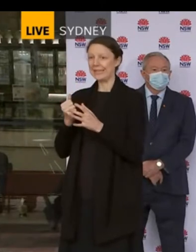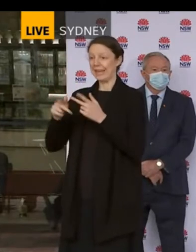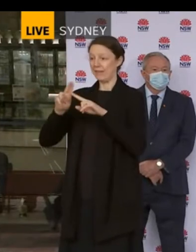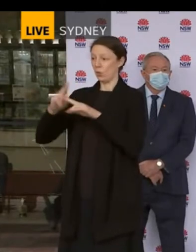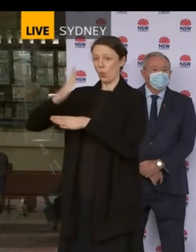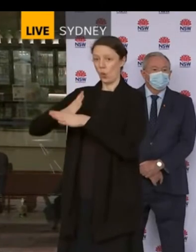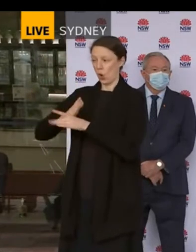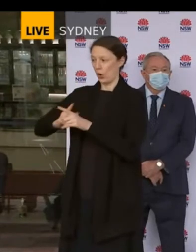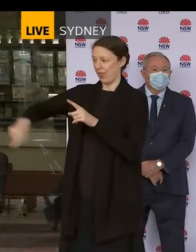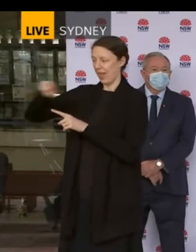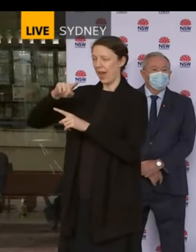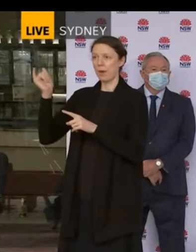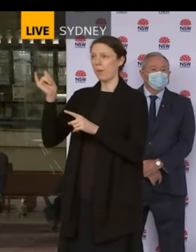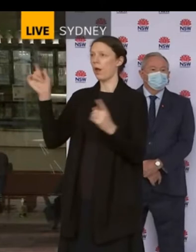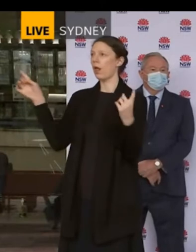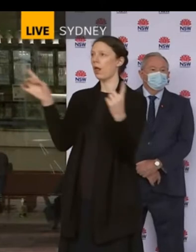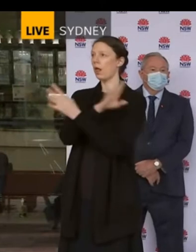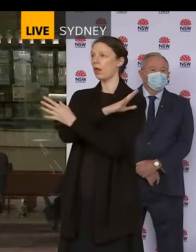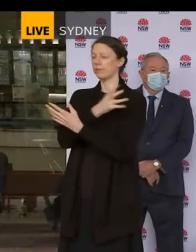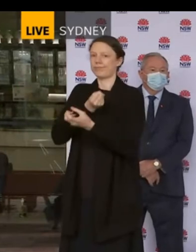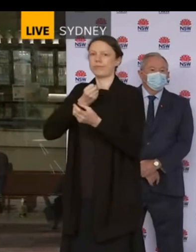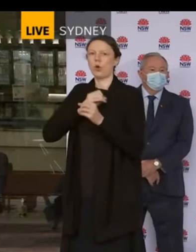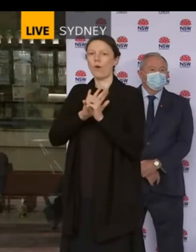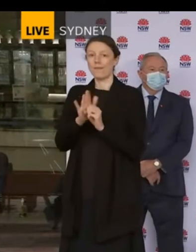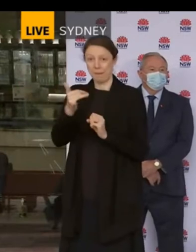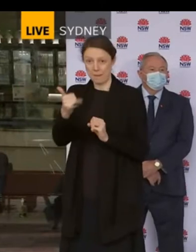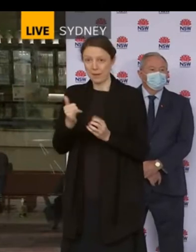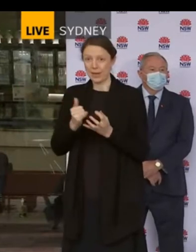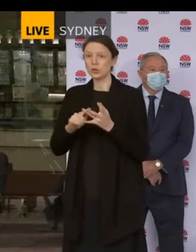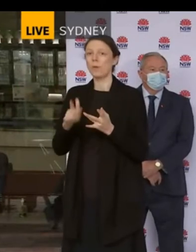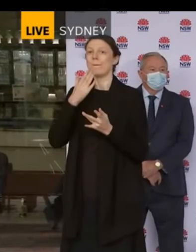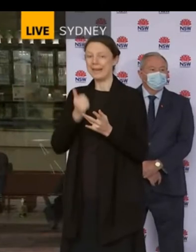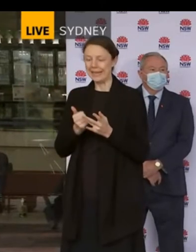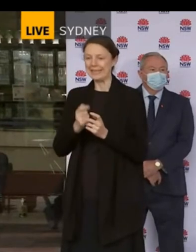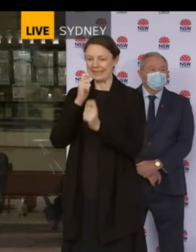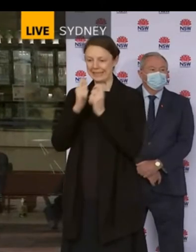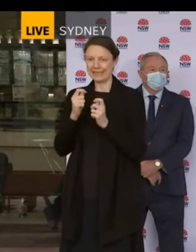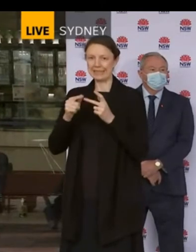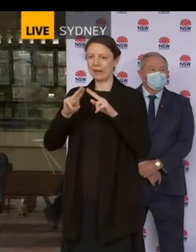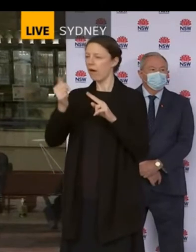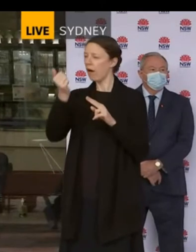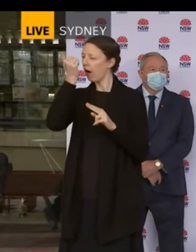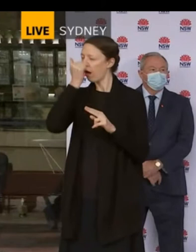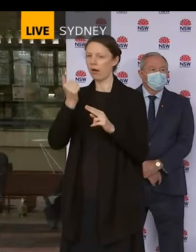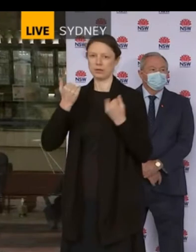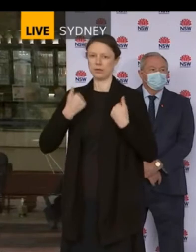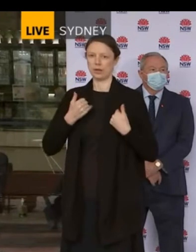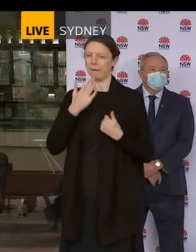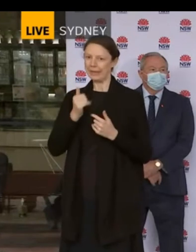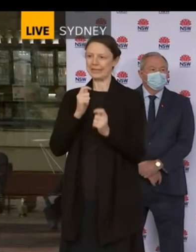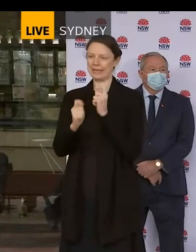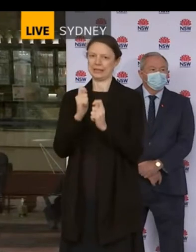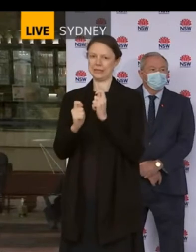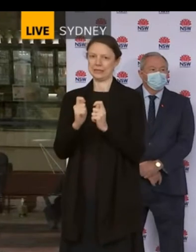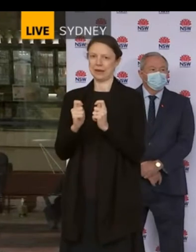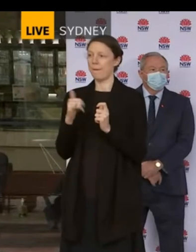or there may well have been missing links, missing cases in that area. So you may well have gone back to other suburbs in